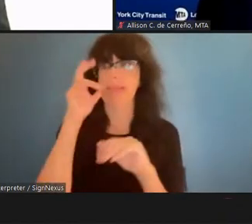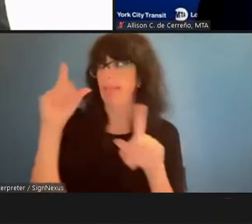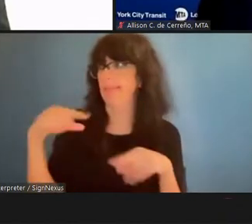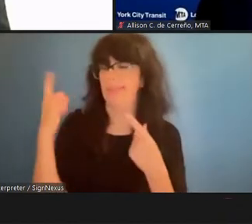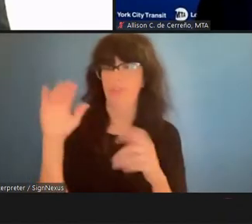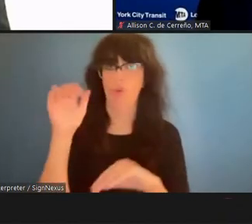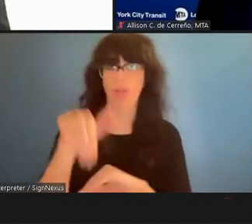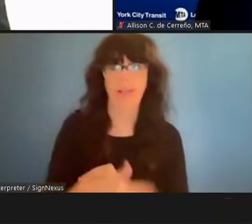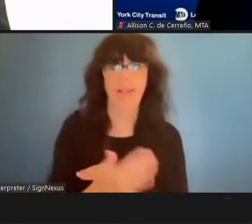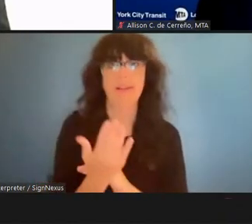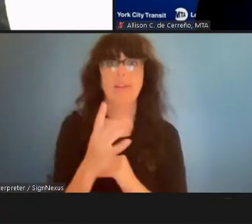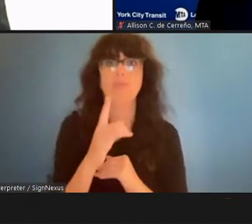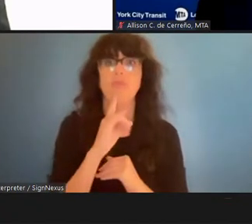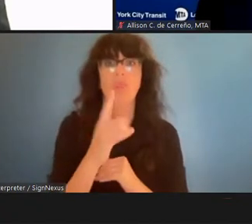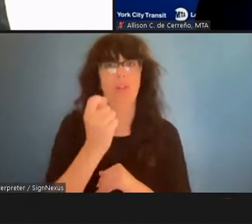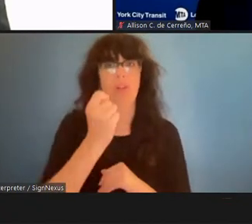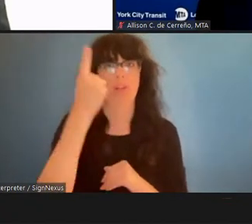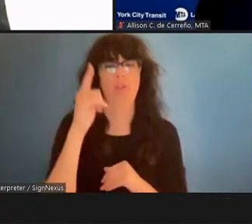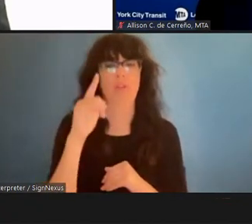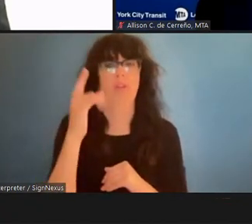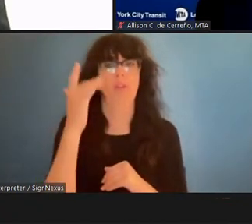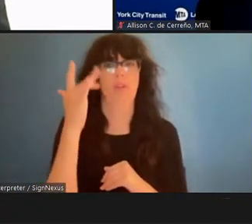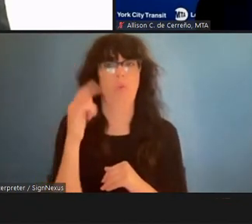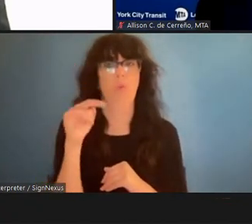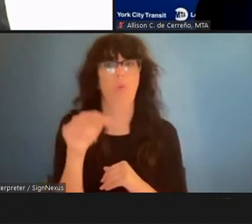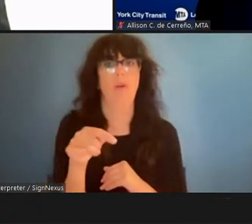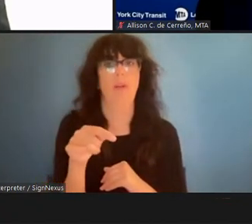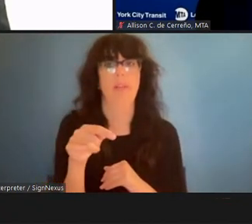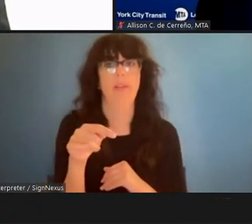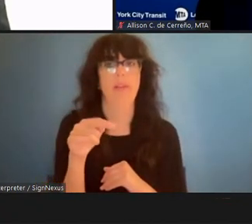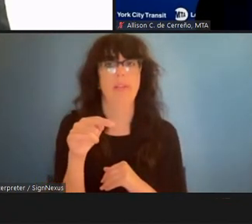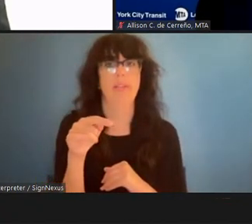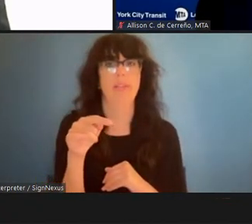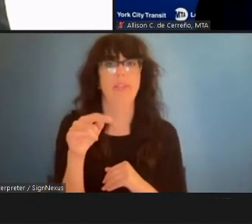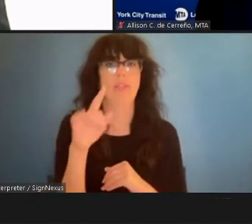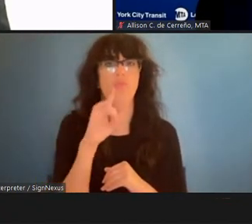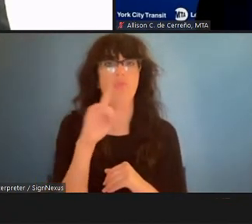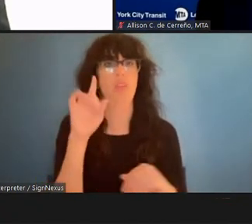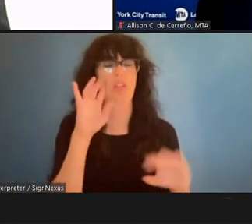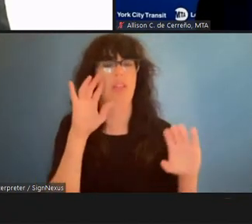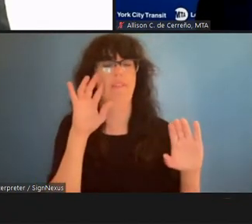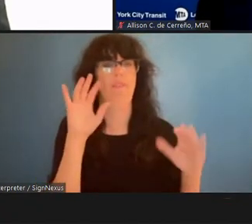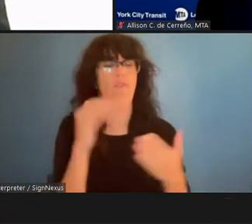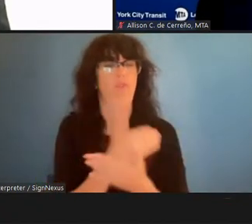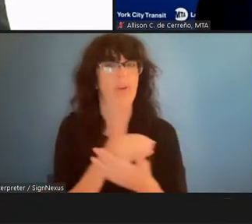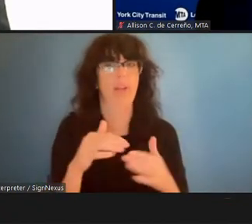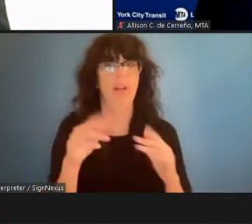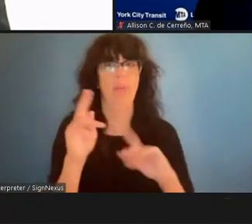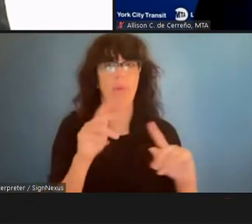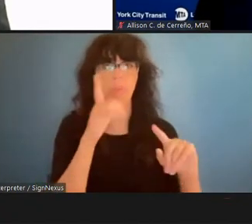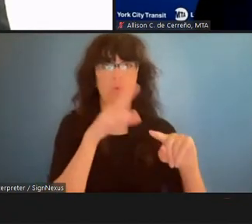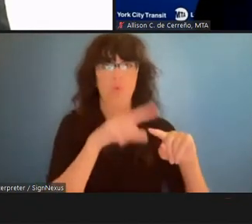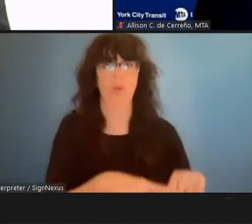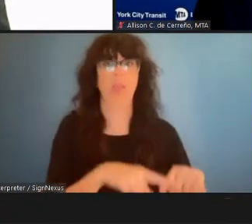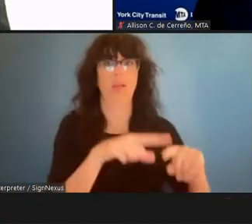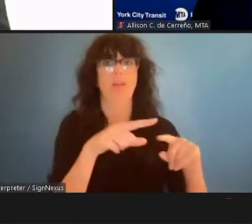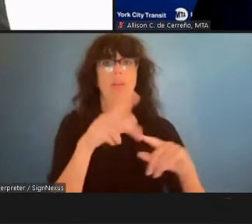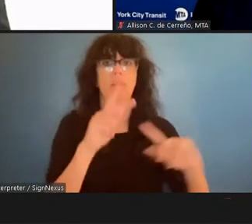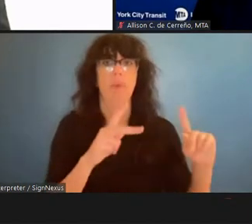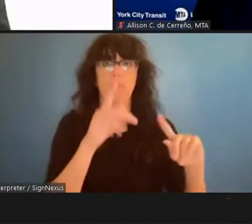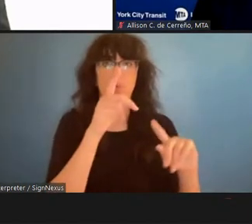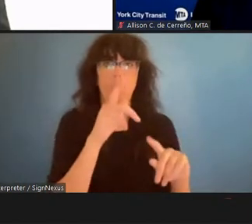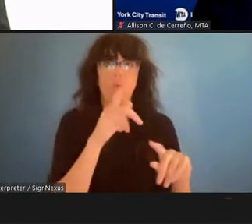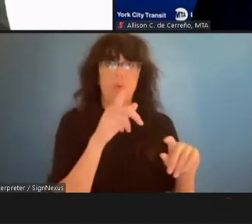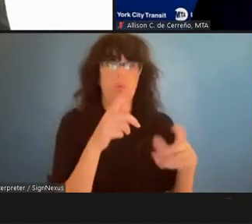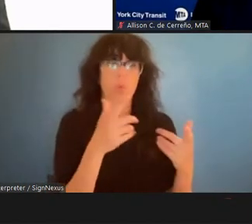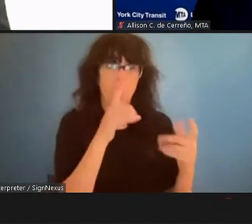and i really understand why this is freaking out people who rely on their cars to work and live in the city and the